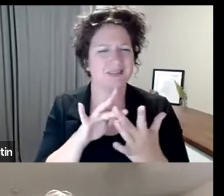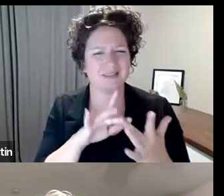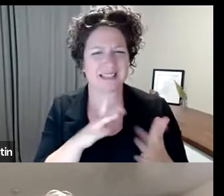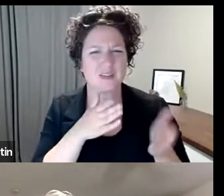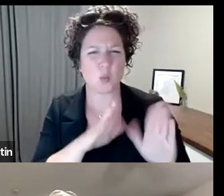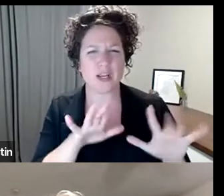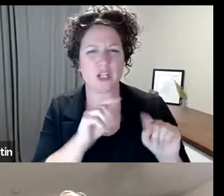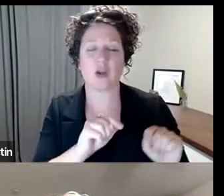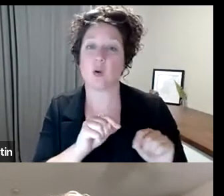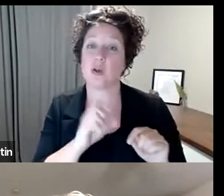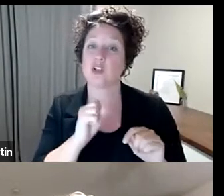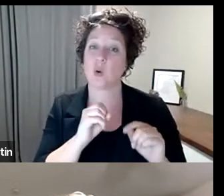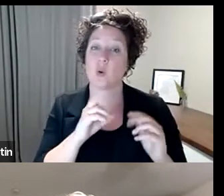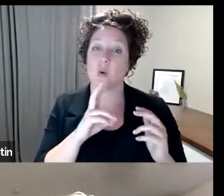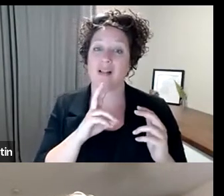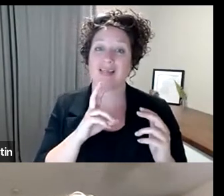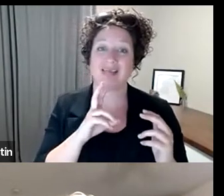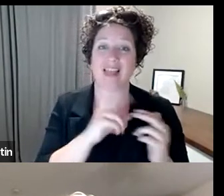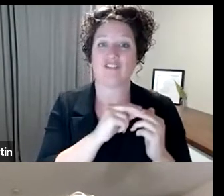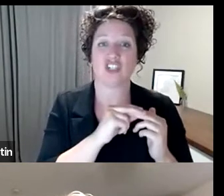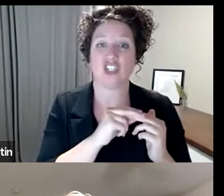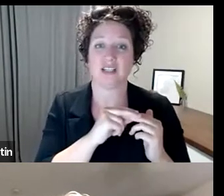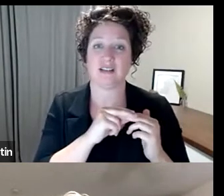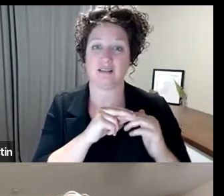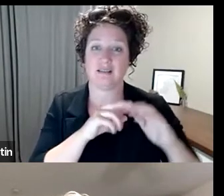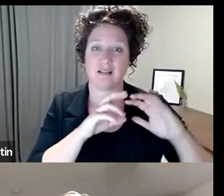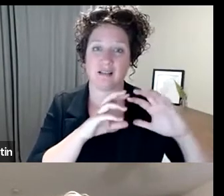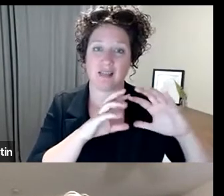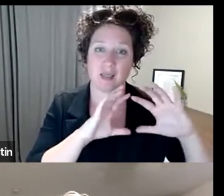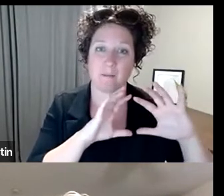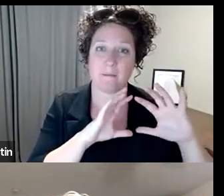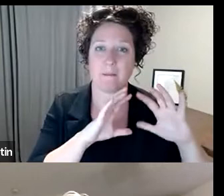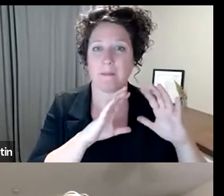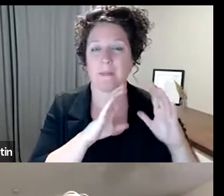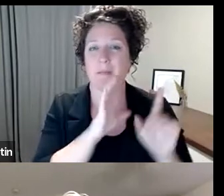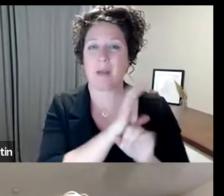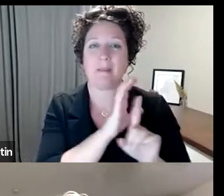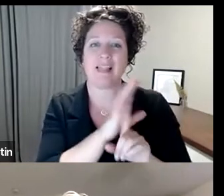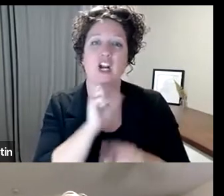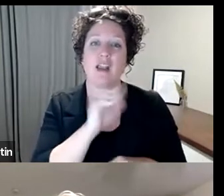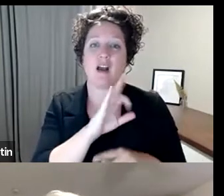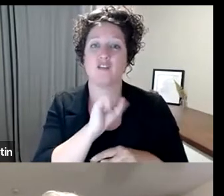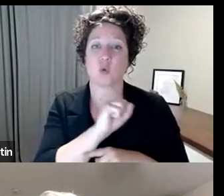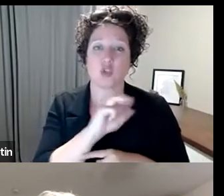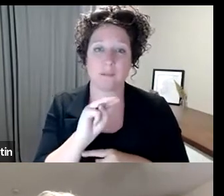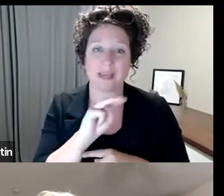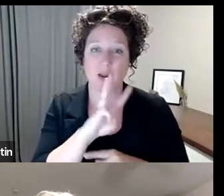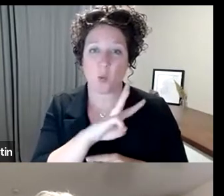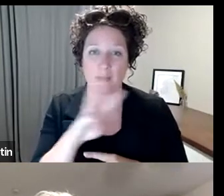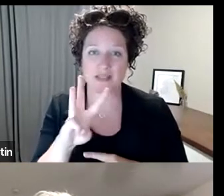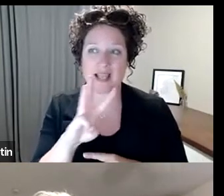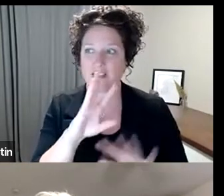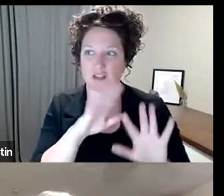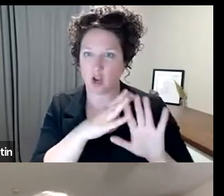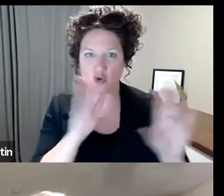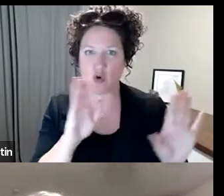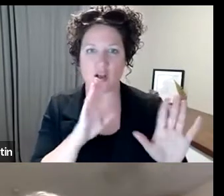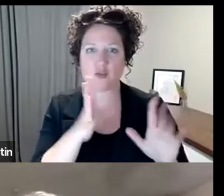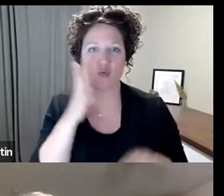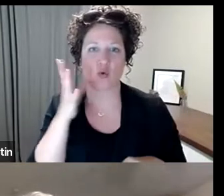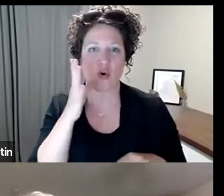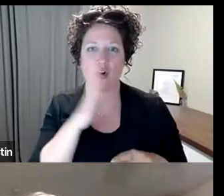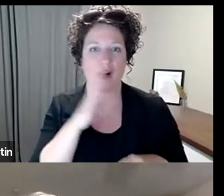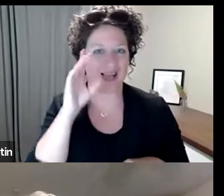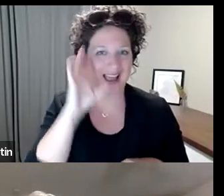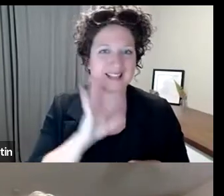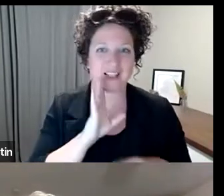leveraging the popularity of social media websites across rural Alaska to share our digital